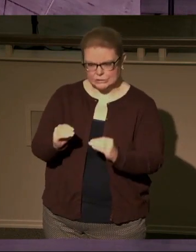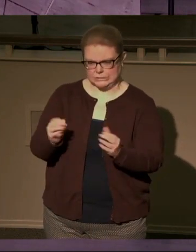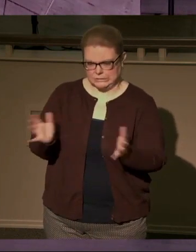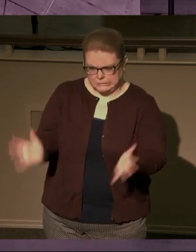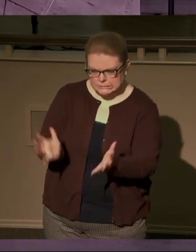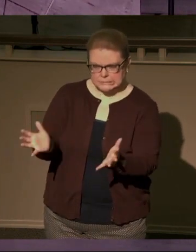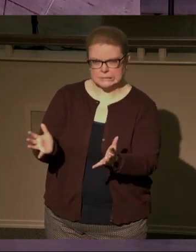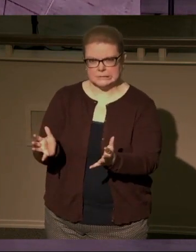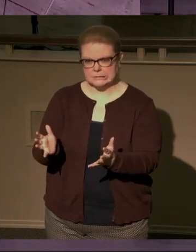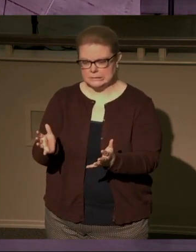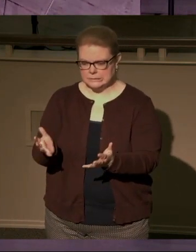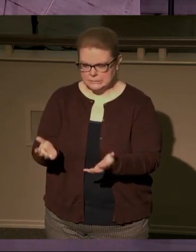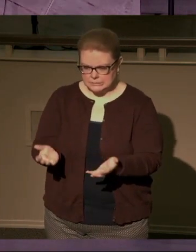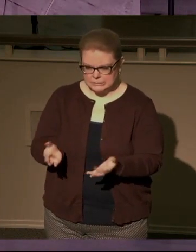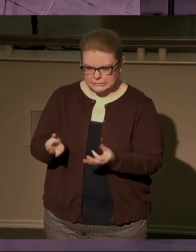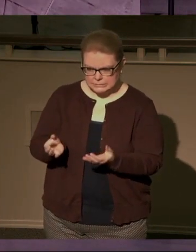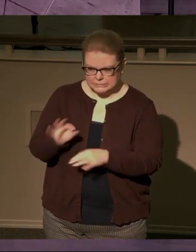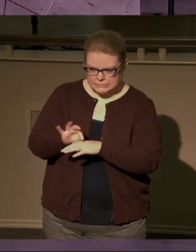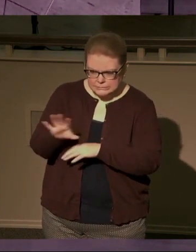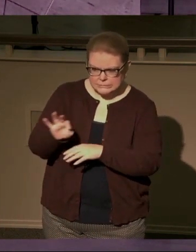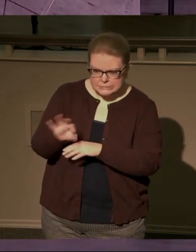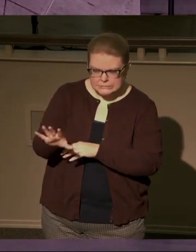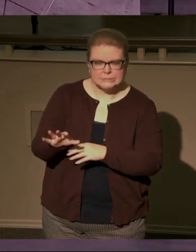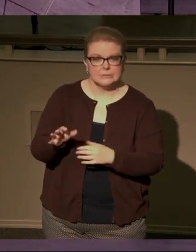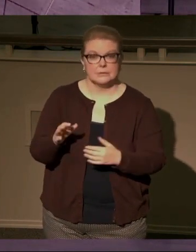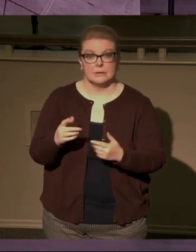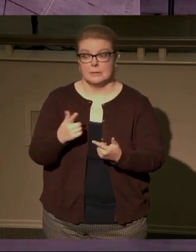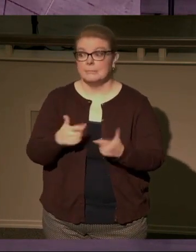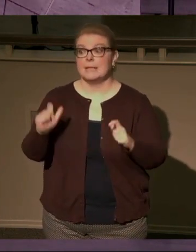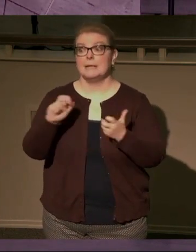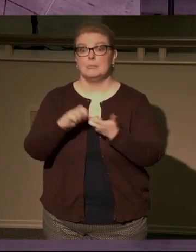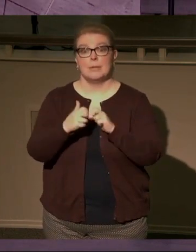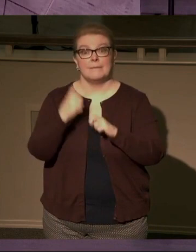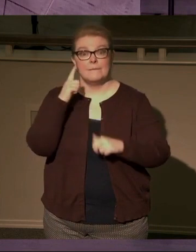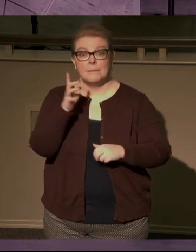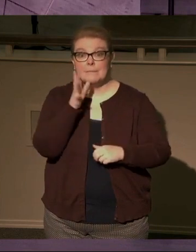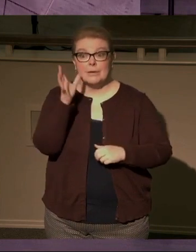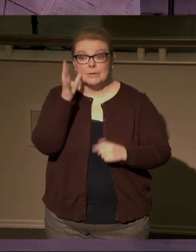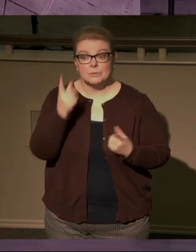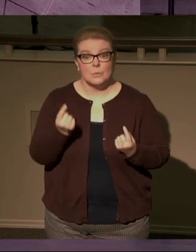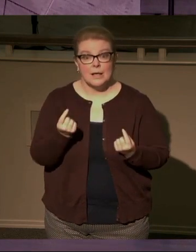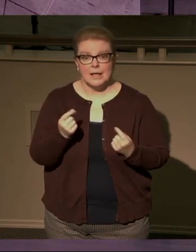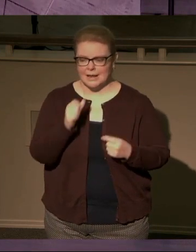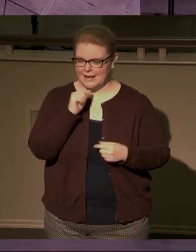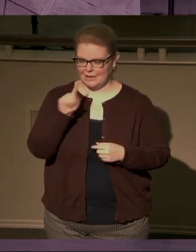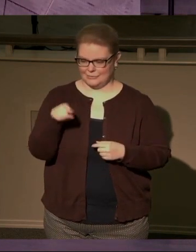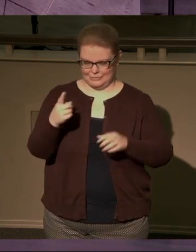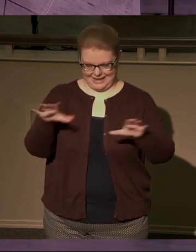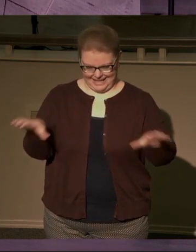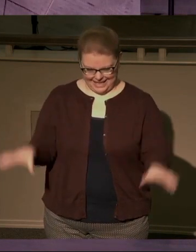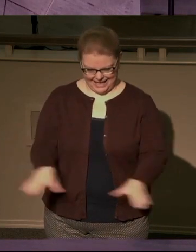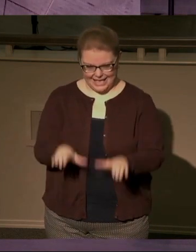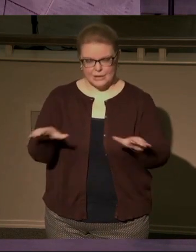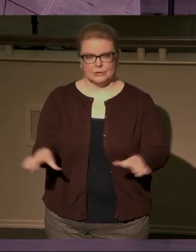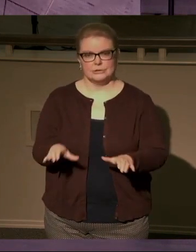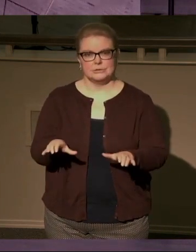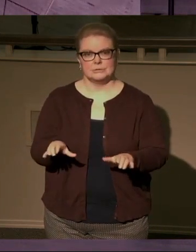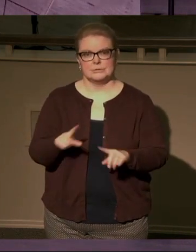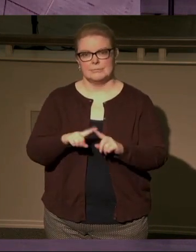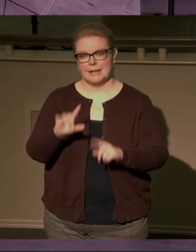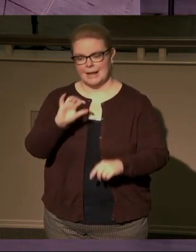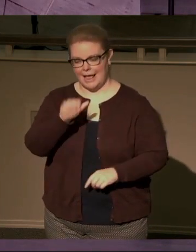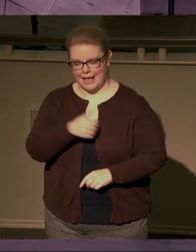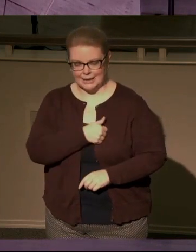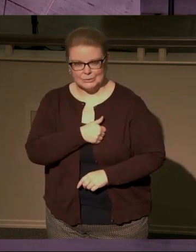and guide and help their kids, you know what the big problem for their parents is? Not just actions, but also